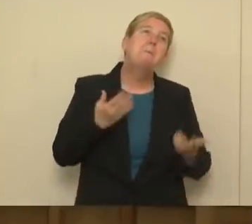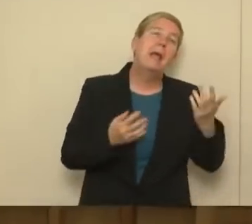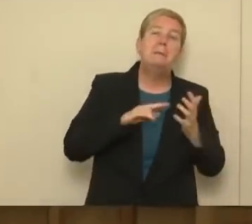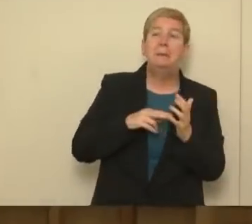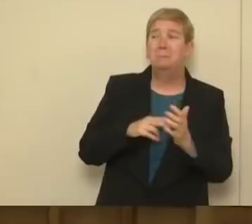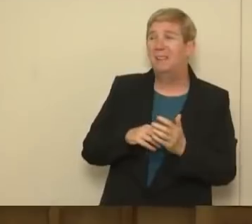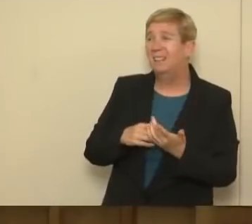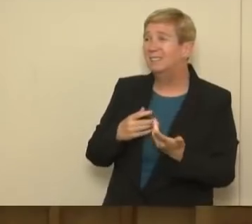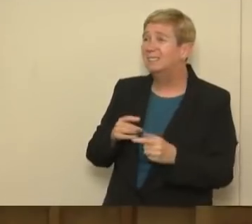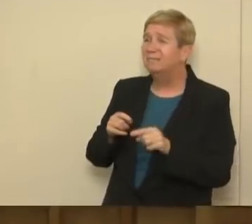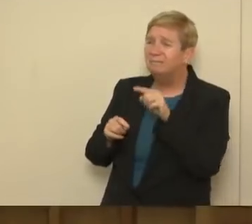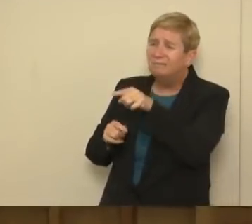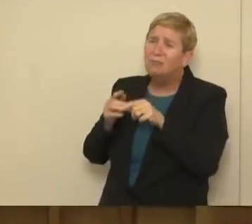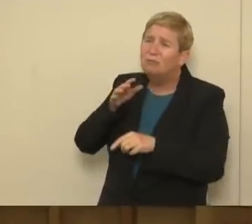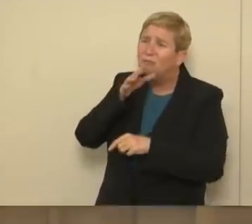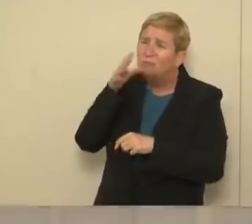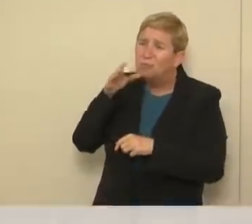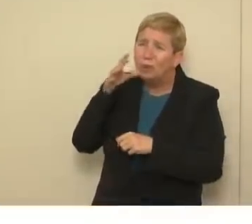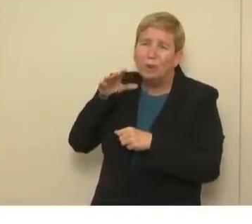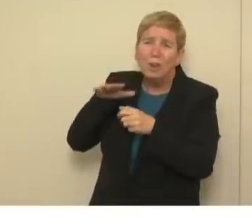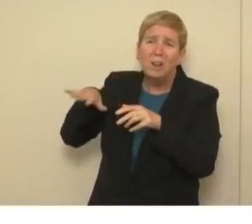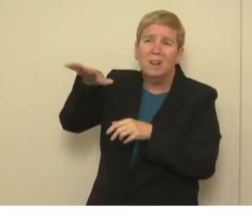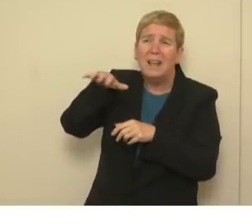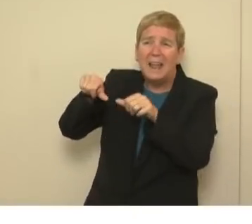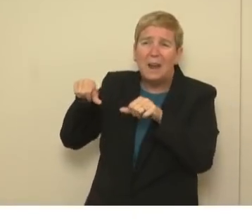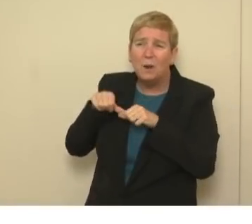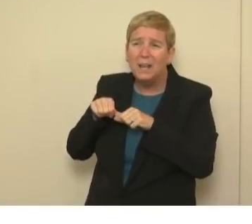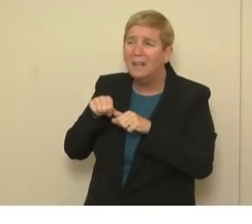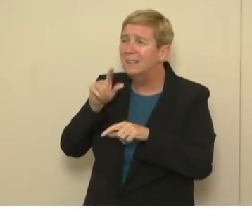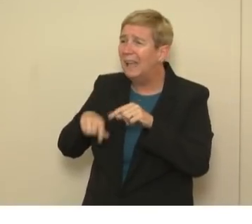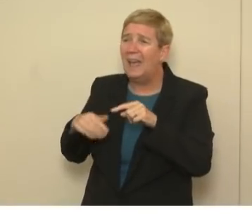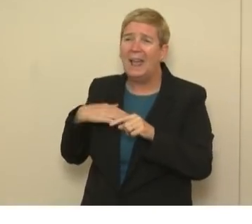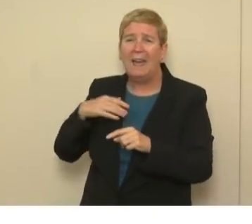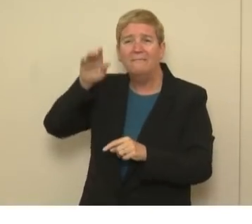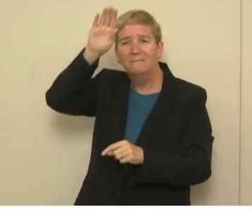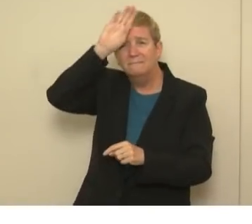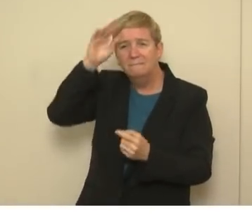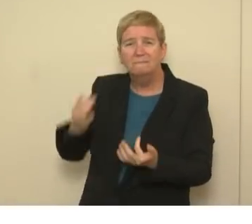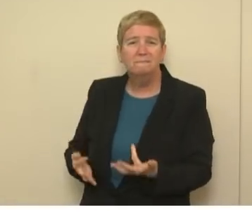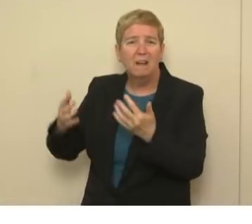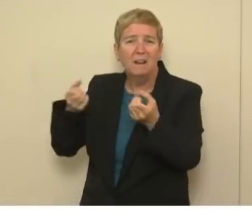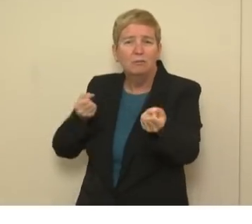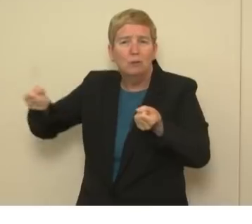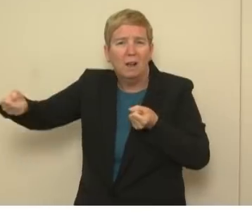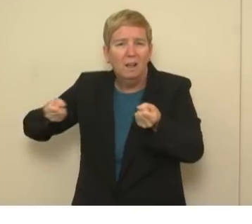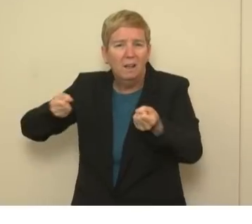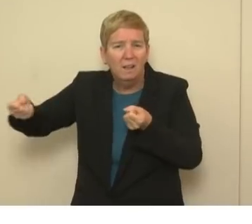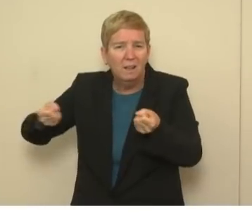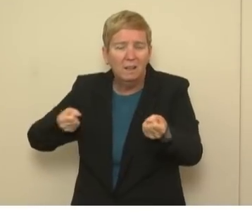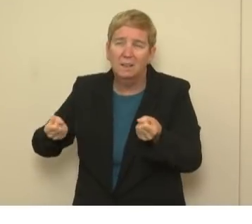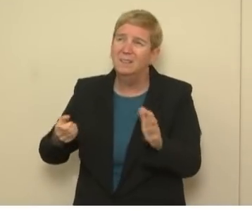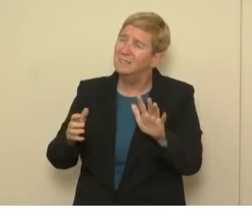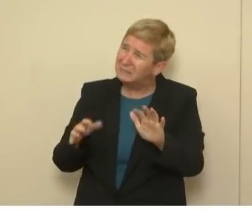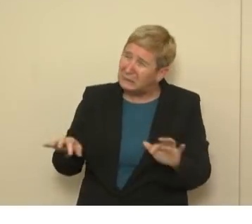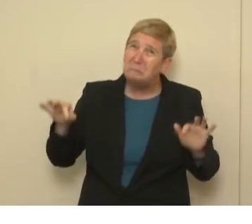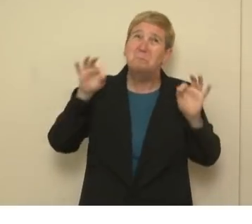someone's county. It has that kind of significance if we do not appropriately get